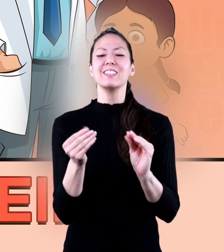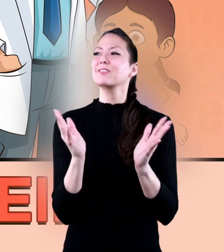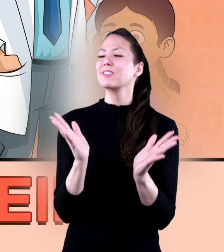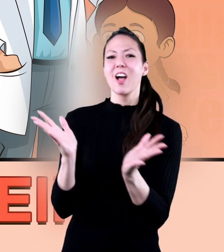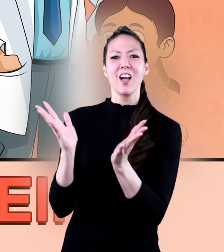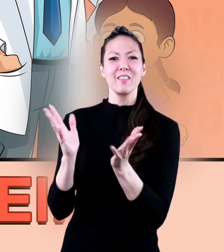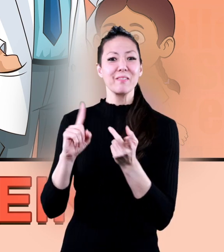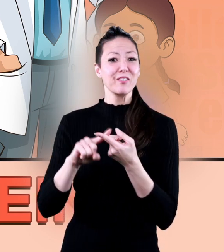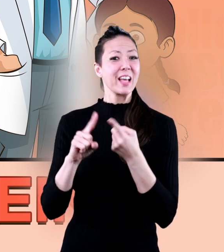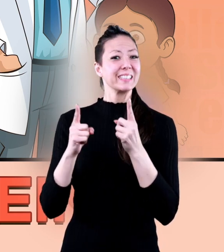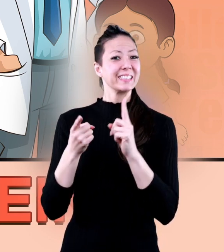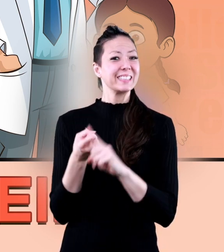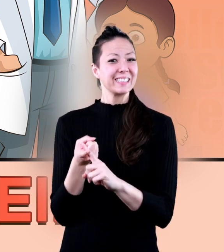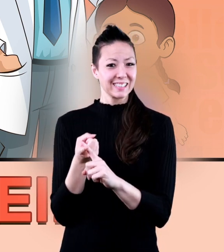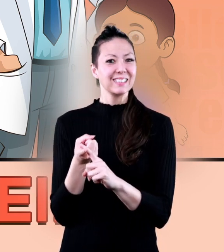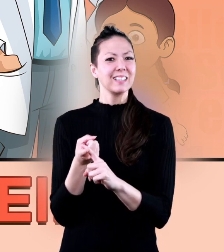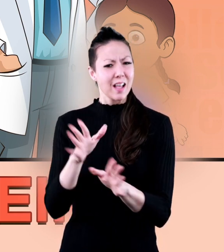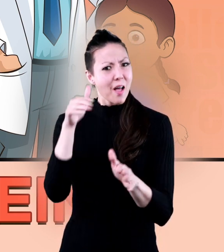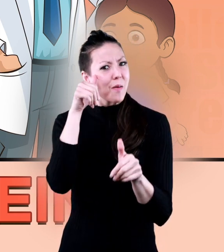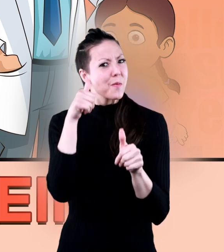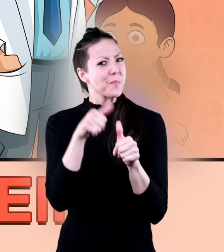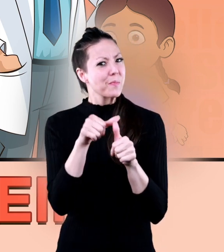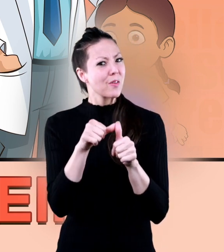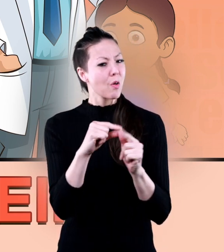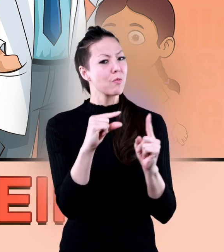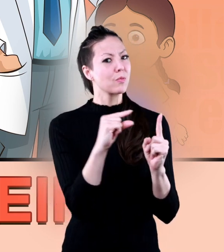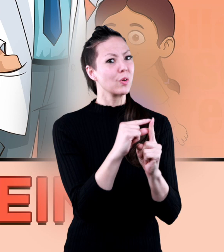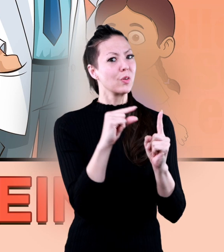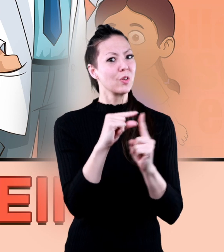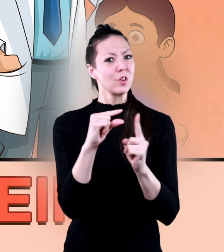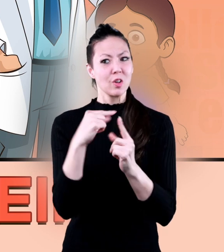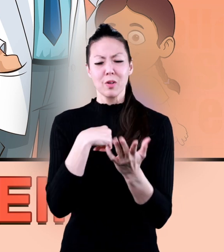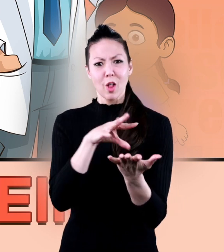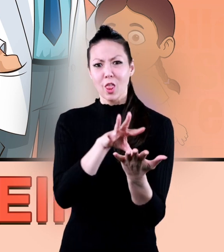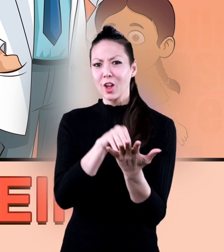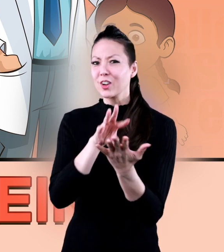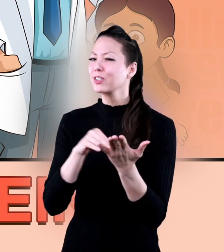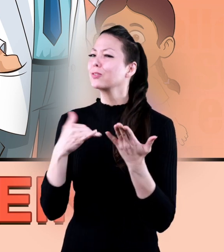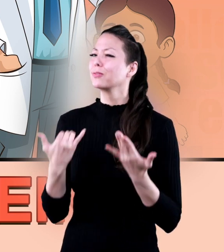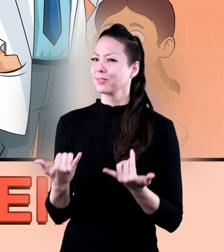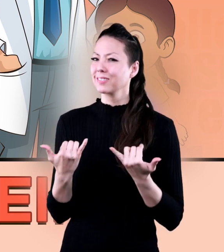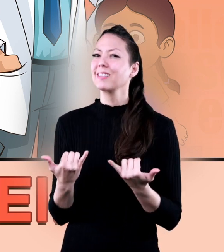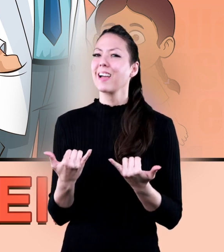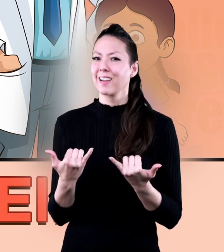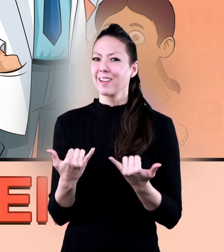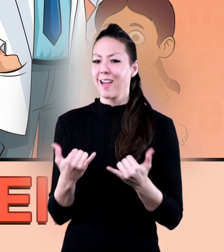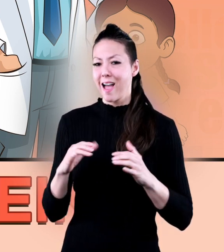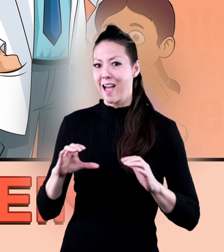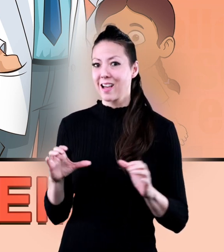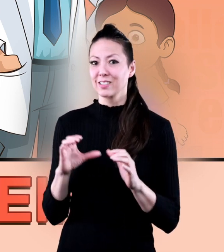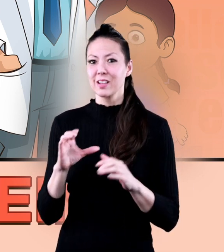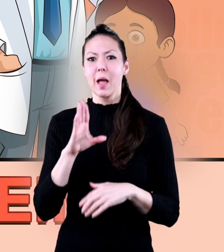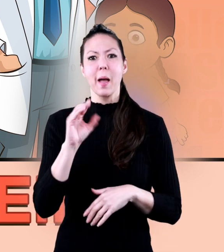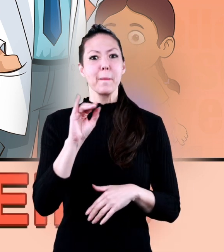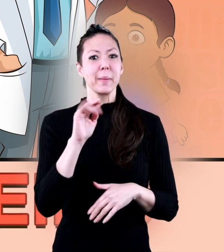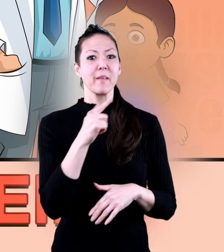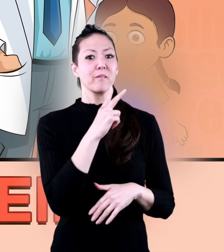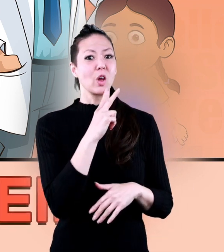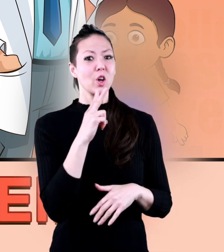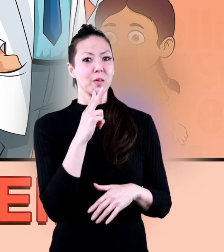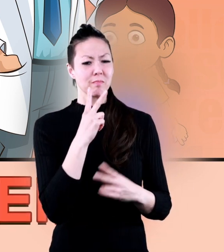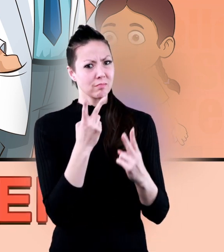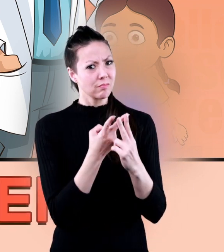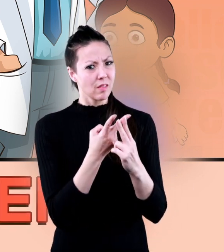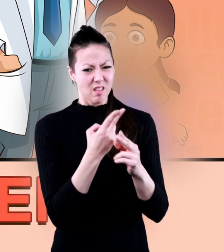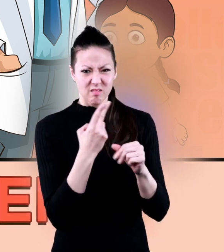a story or talking to your friends, remember the wordy wonders we learned about today, action and